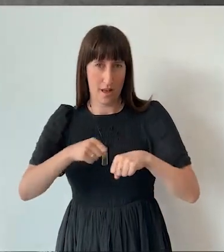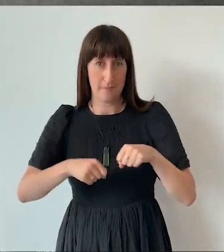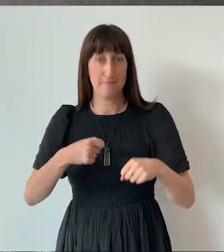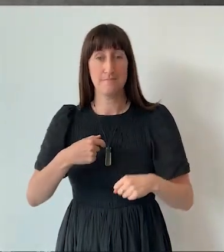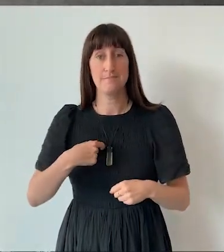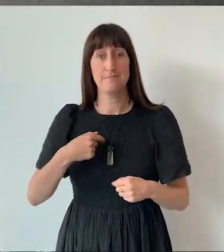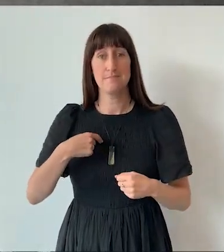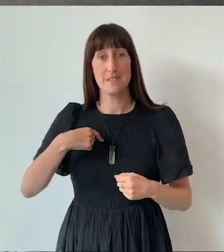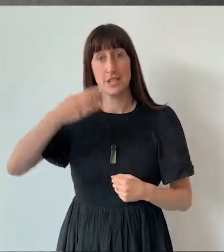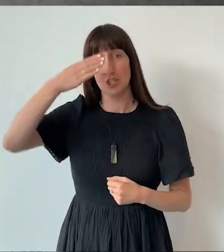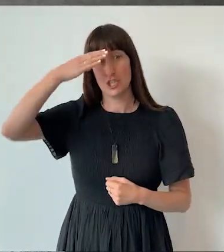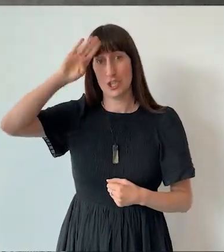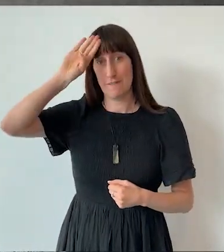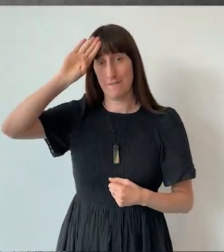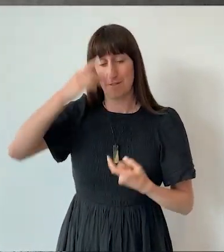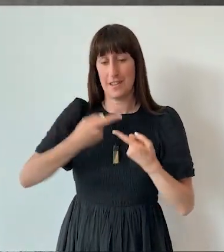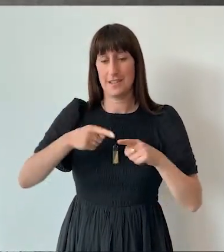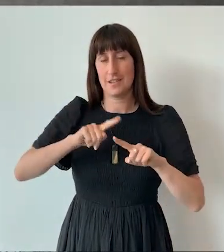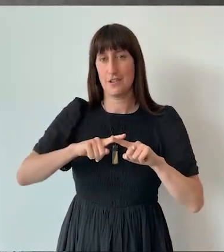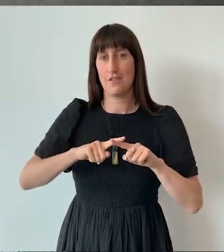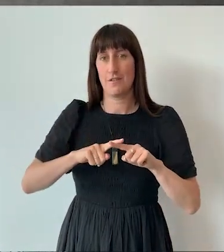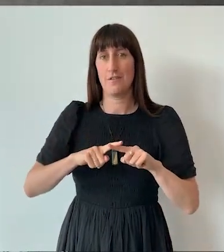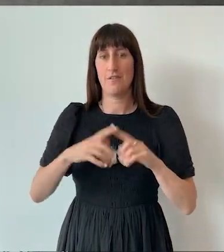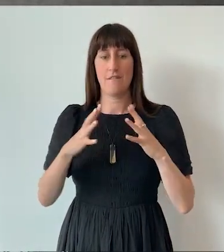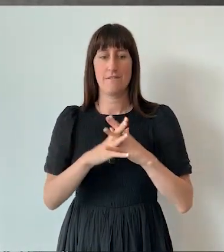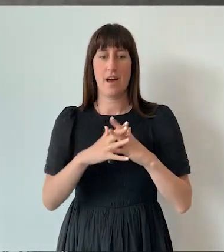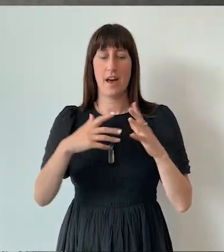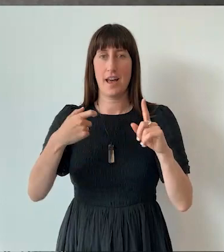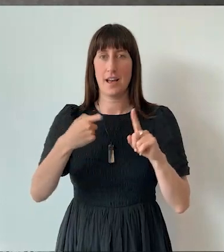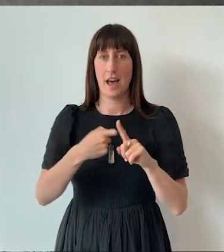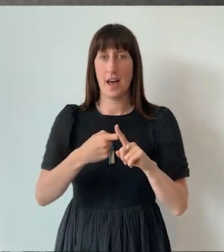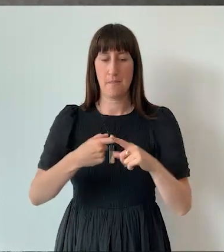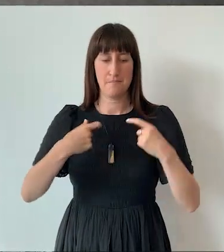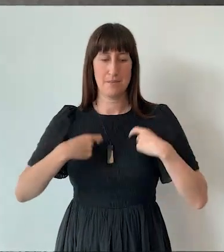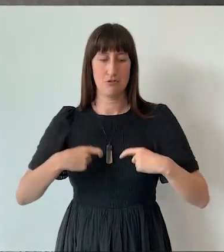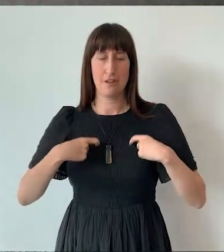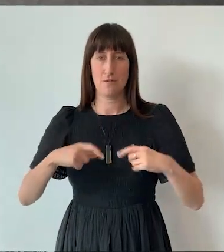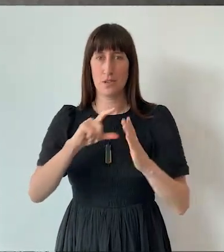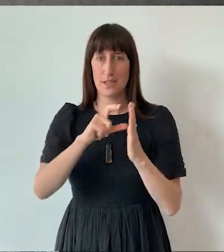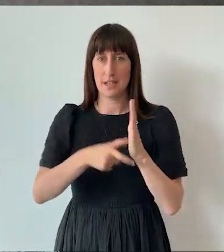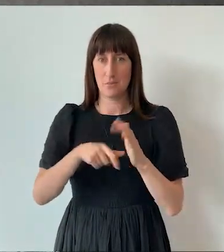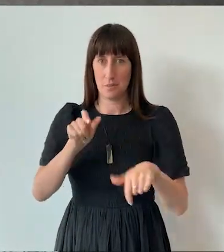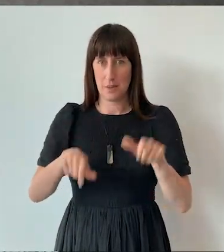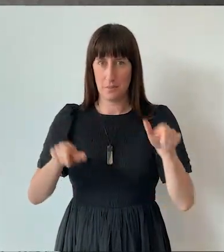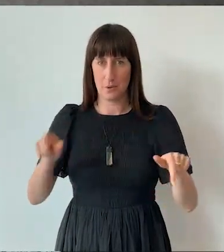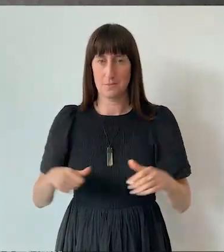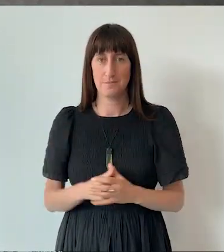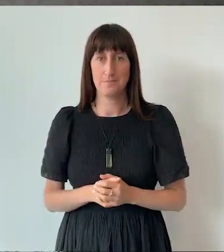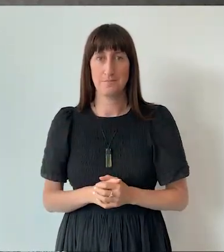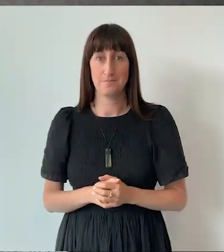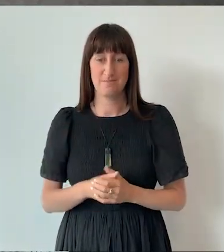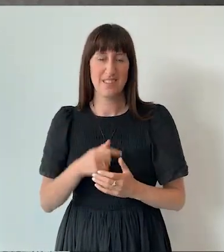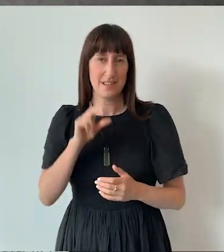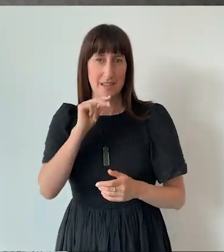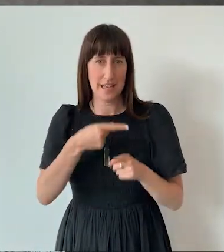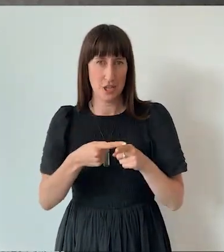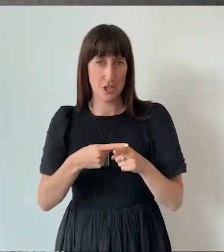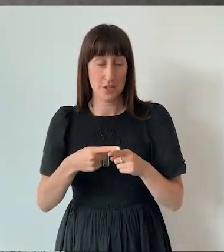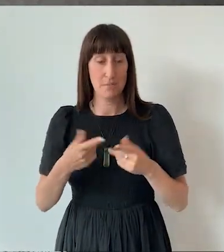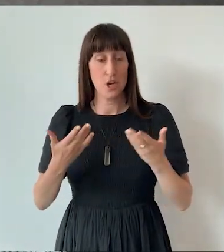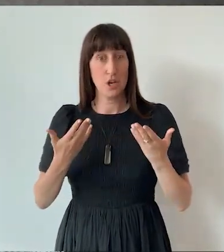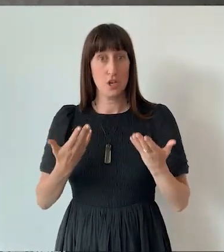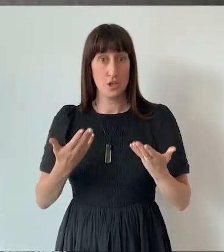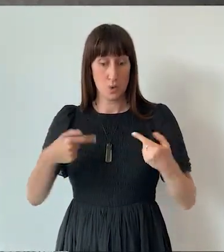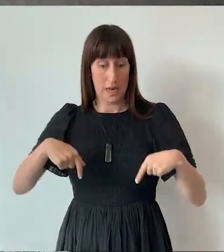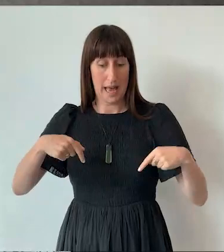of Disabled People. My name is Paula Tesoriero, I'm the Chief Executive of Whaikaha. Today I'm wearing a